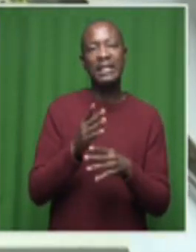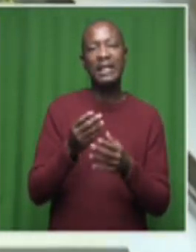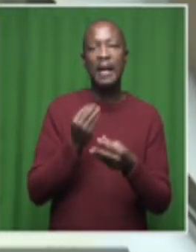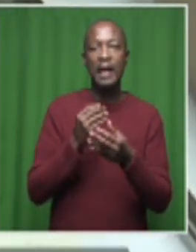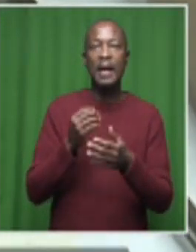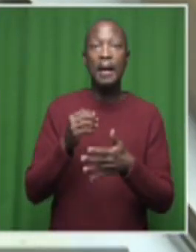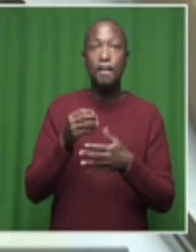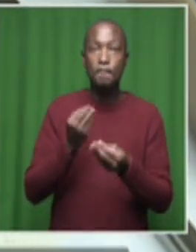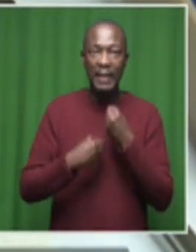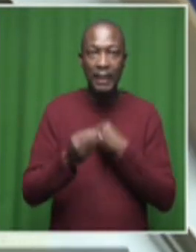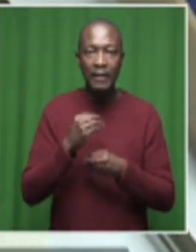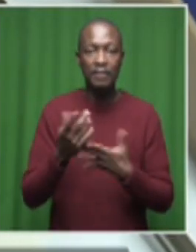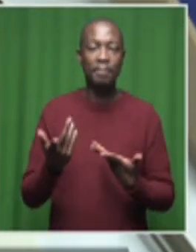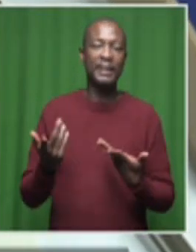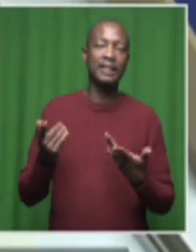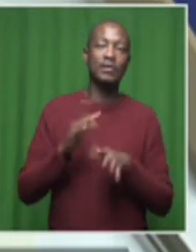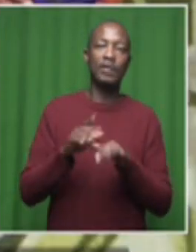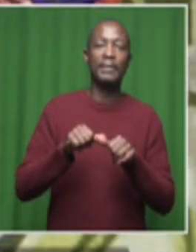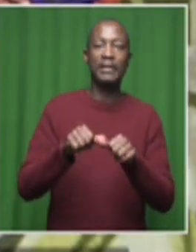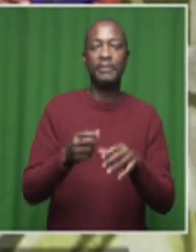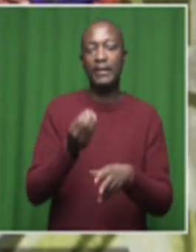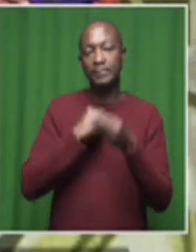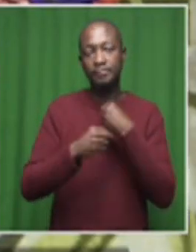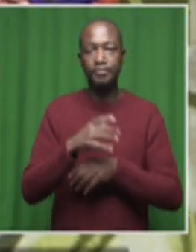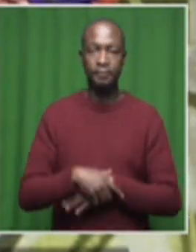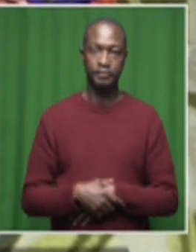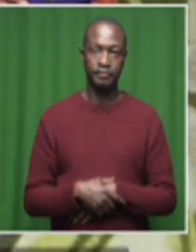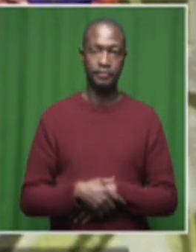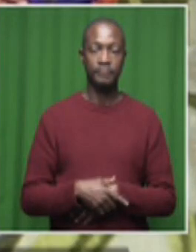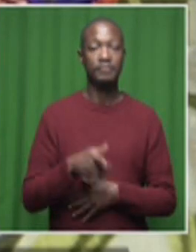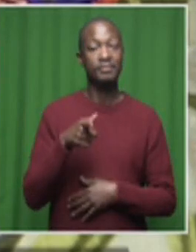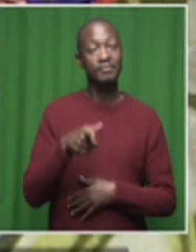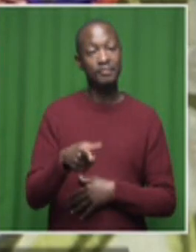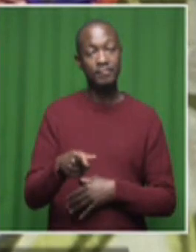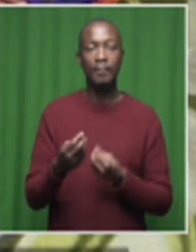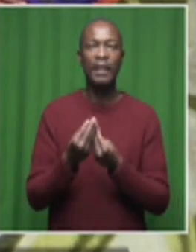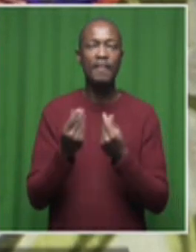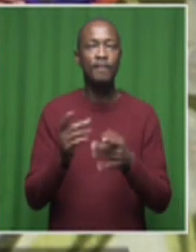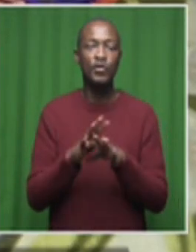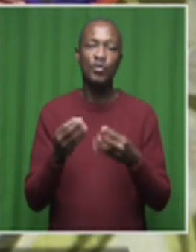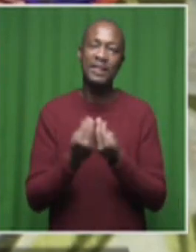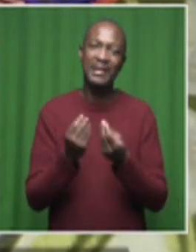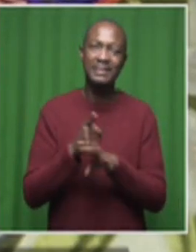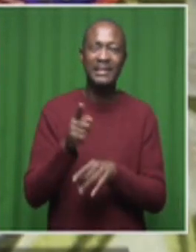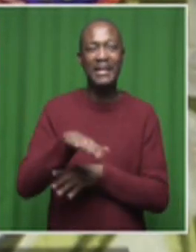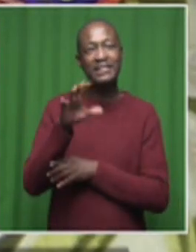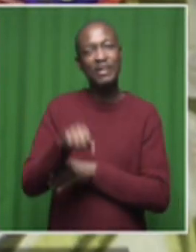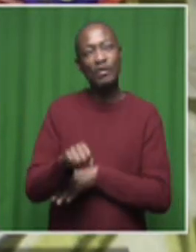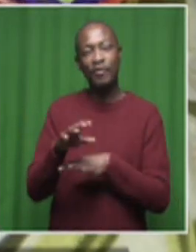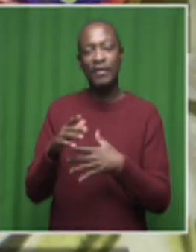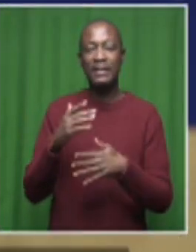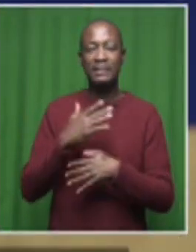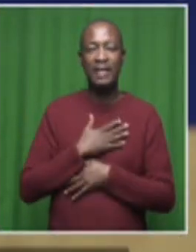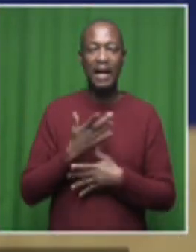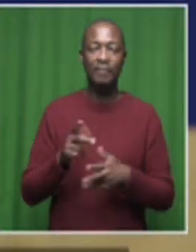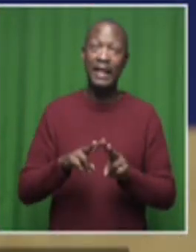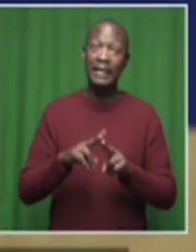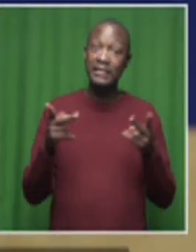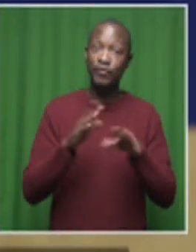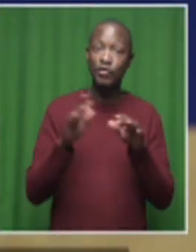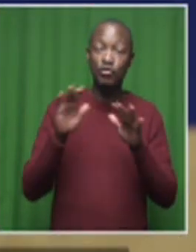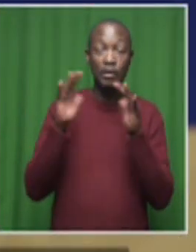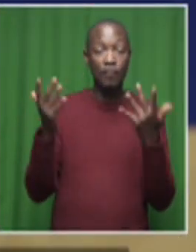as a replacement for a main meal. There are lots, and there are a few things which only South Africans love. We're very different to the rest of the world.